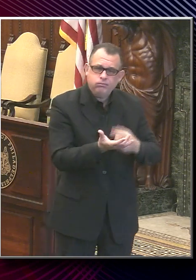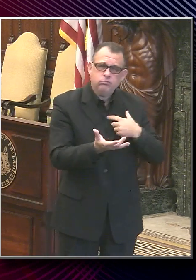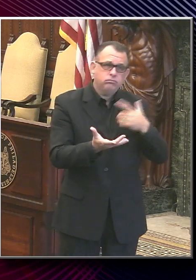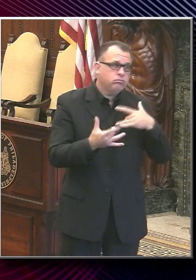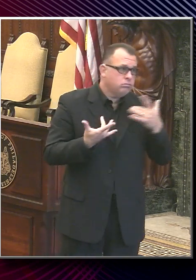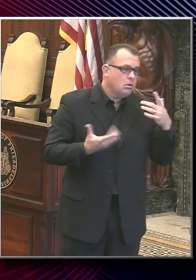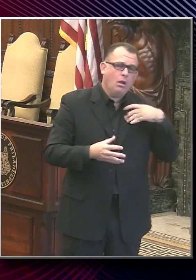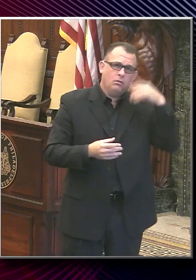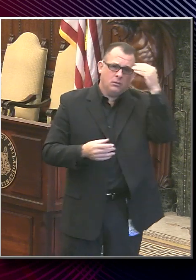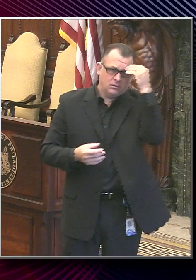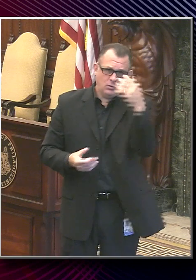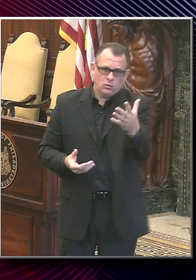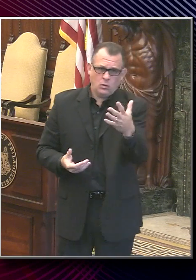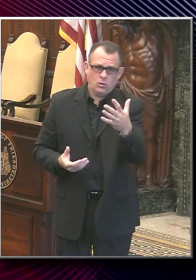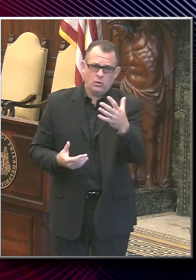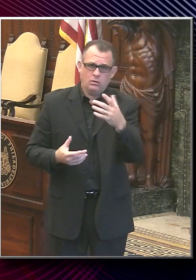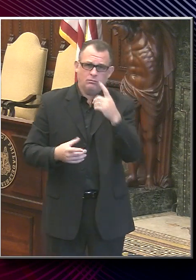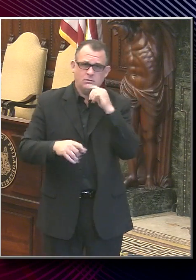address.